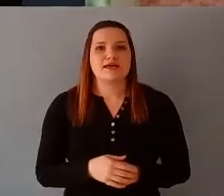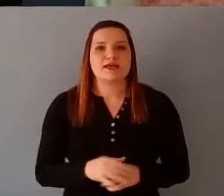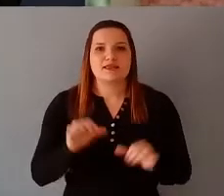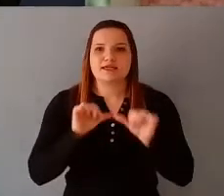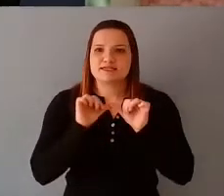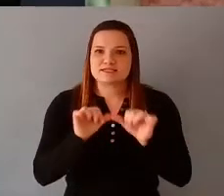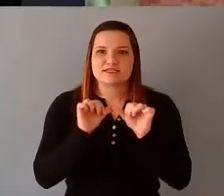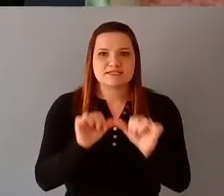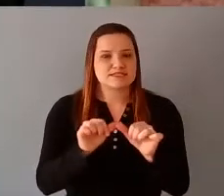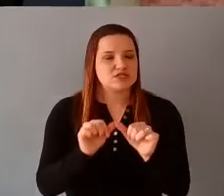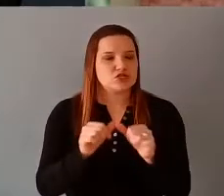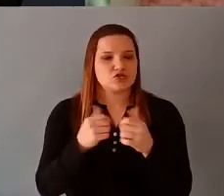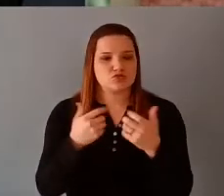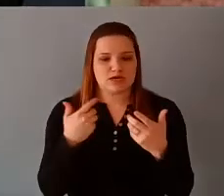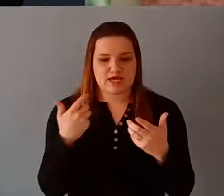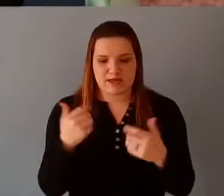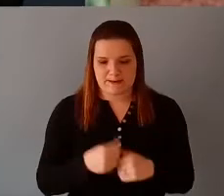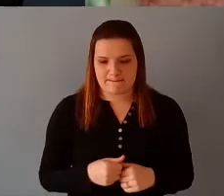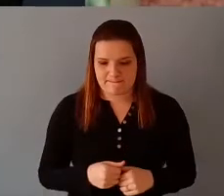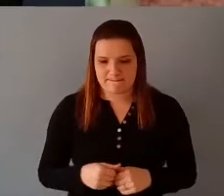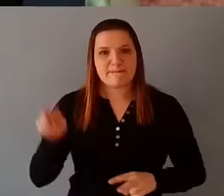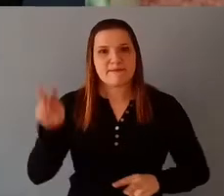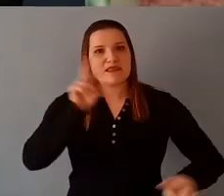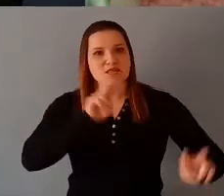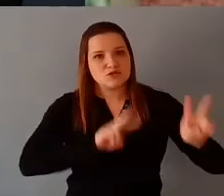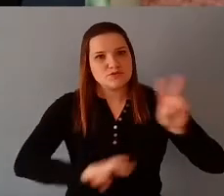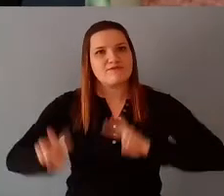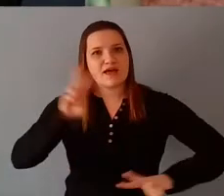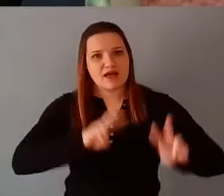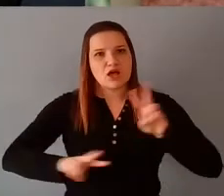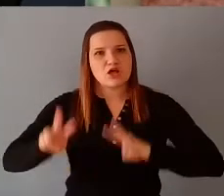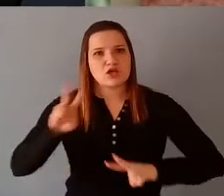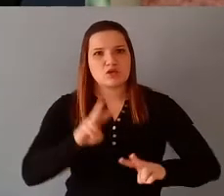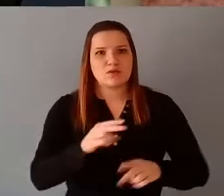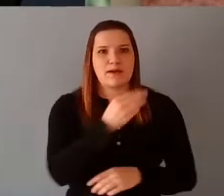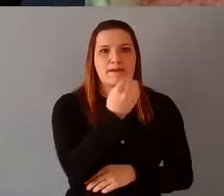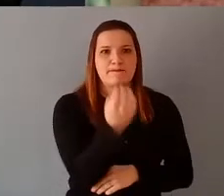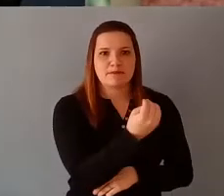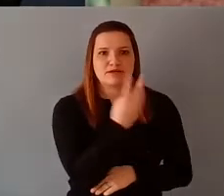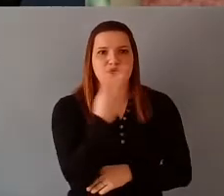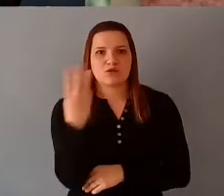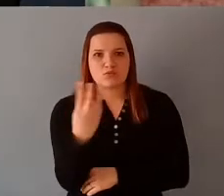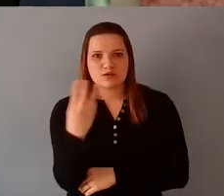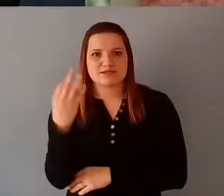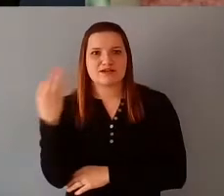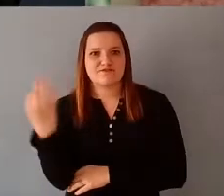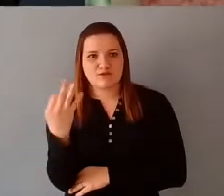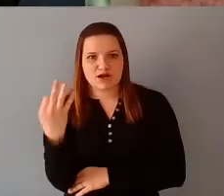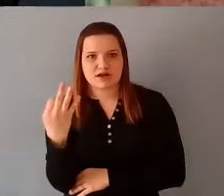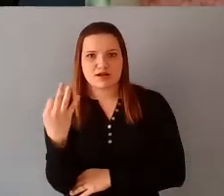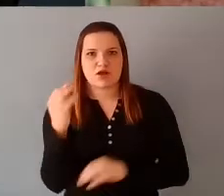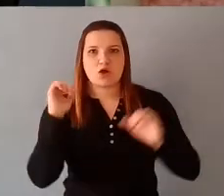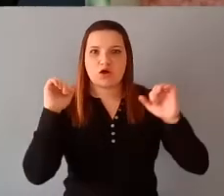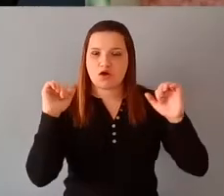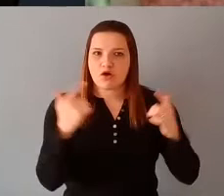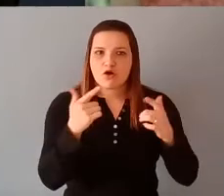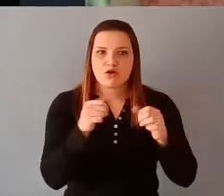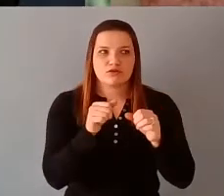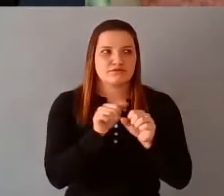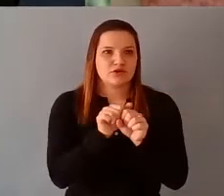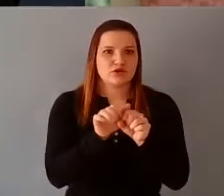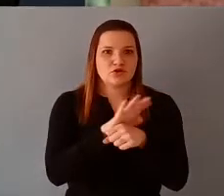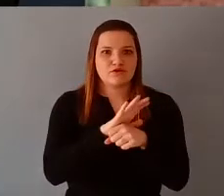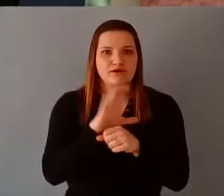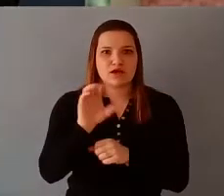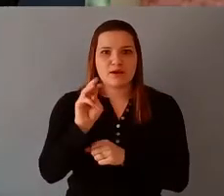continuously, constantly evaluating it. Every Monday, Wednesday, Friday, all of our COVID command